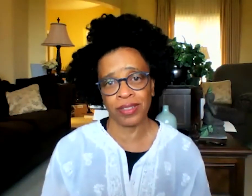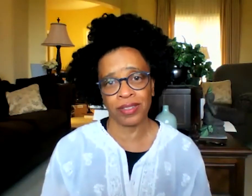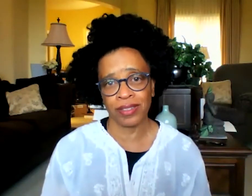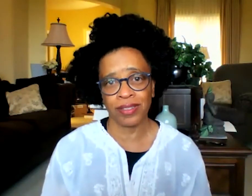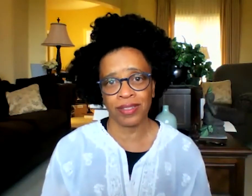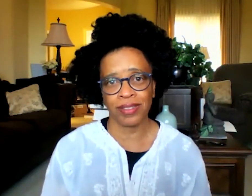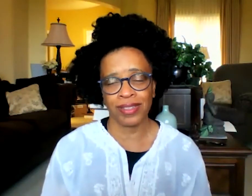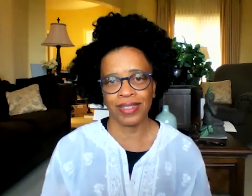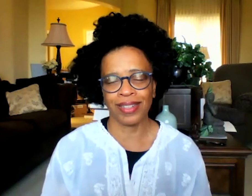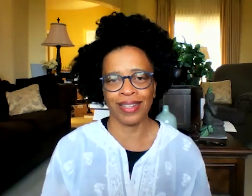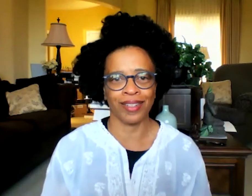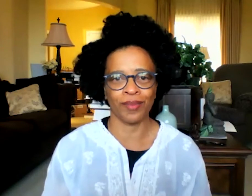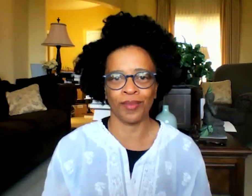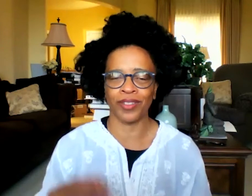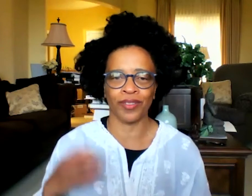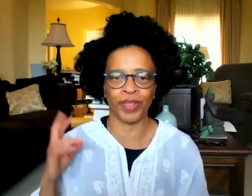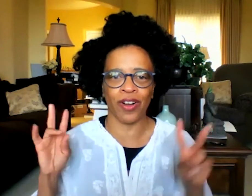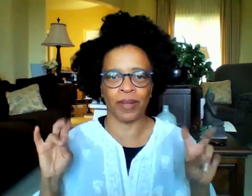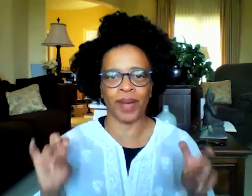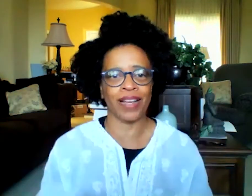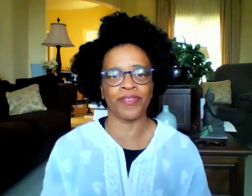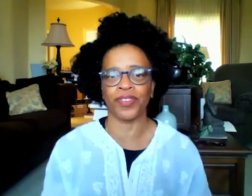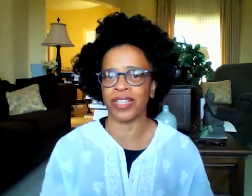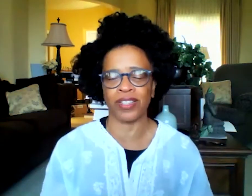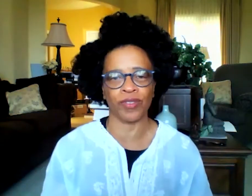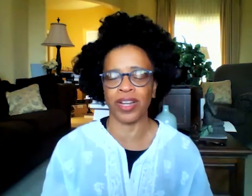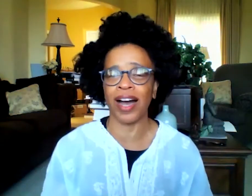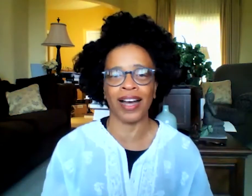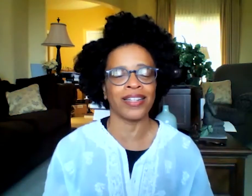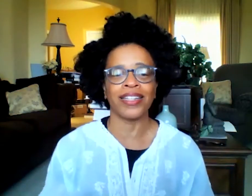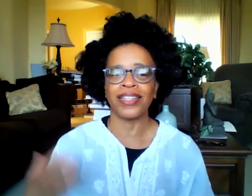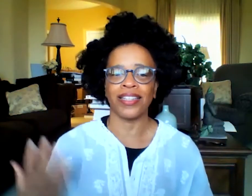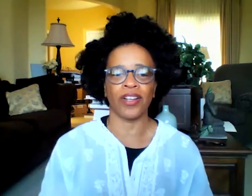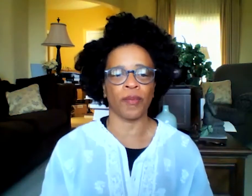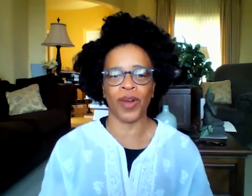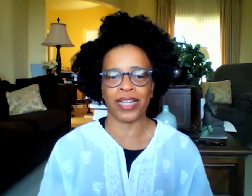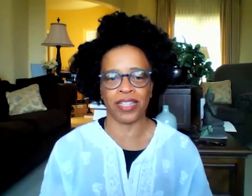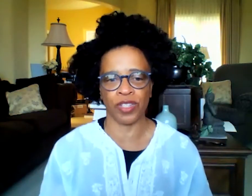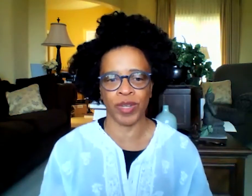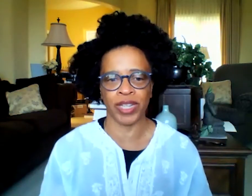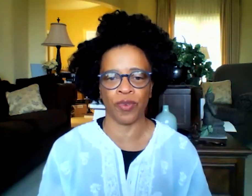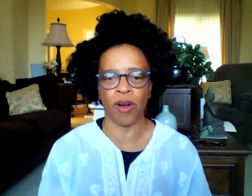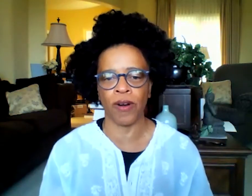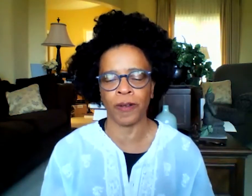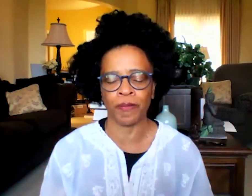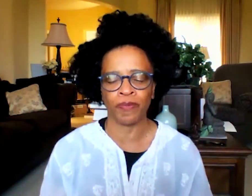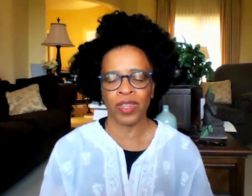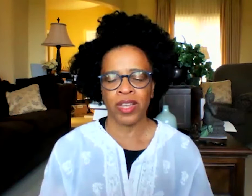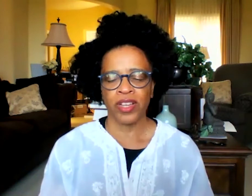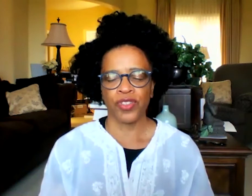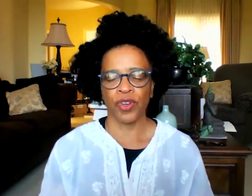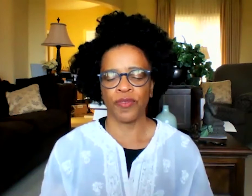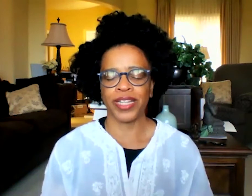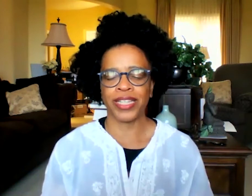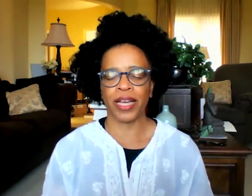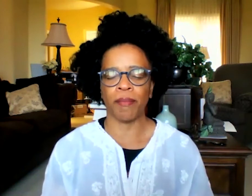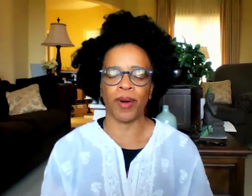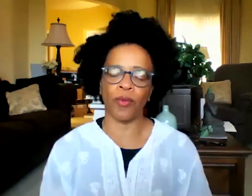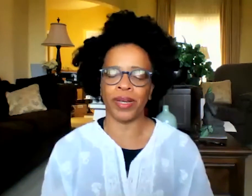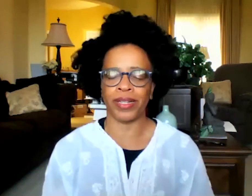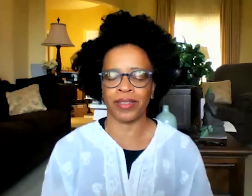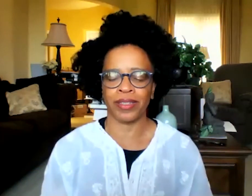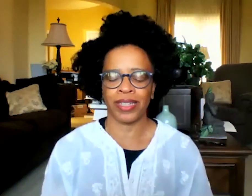suffering. And whether we call it mindfulness or not, there are practices we can draw on. So if we can